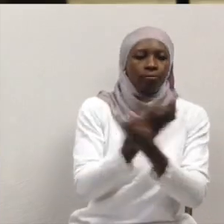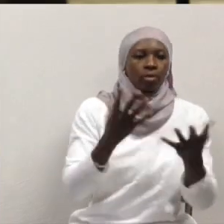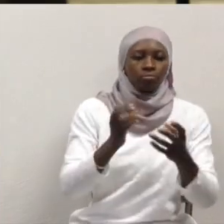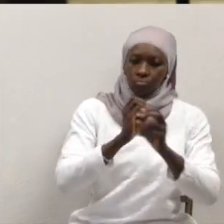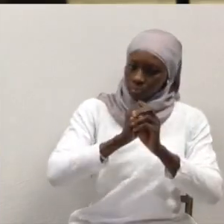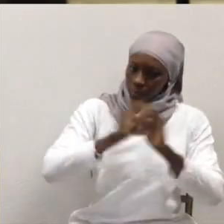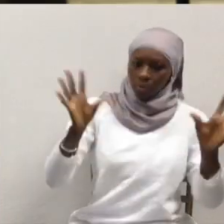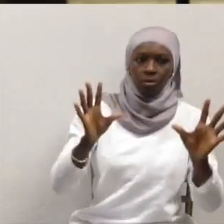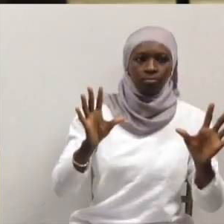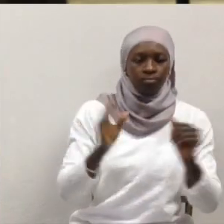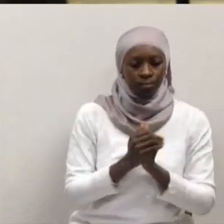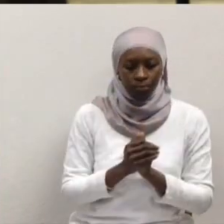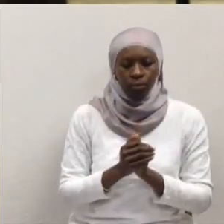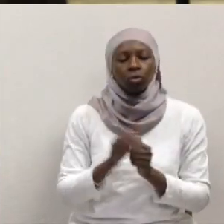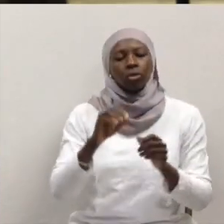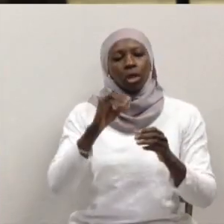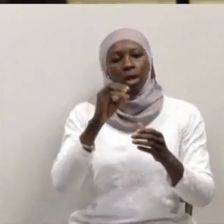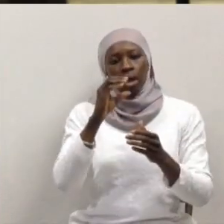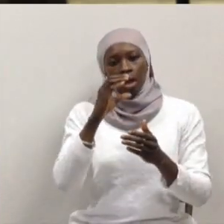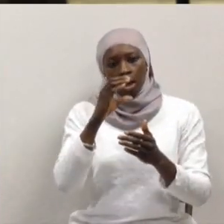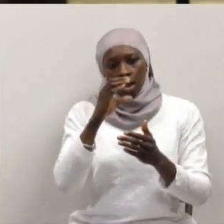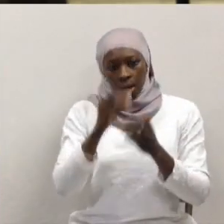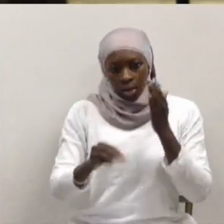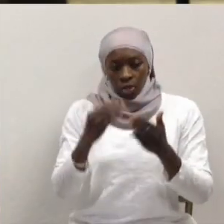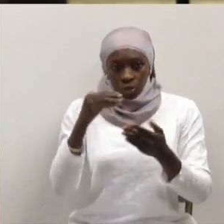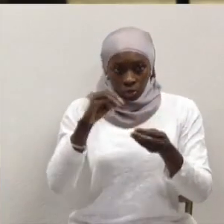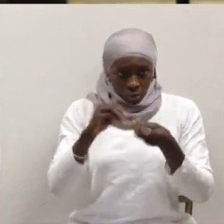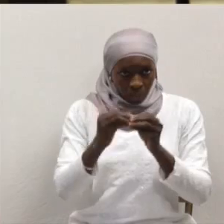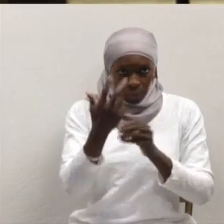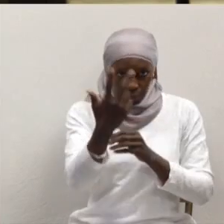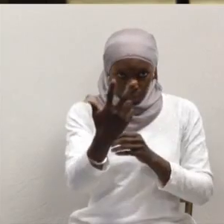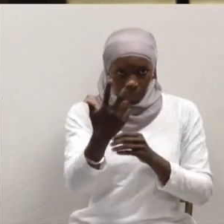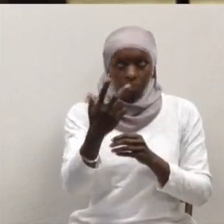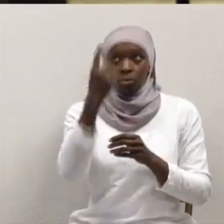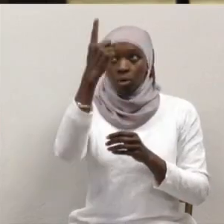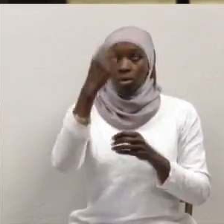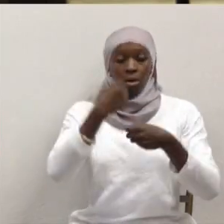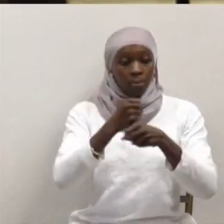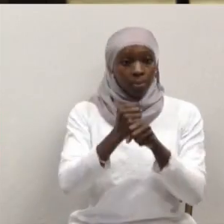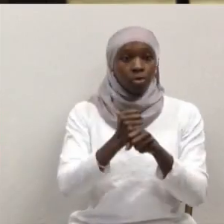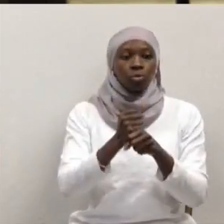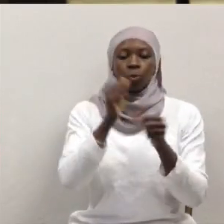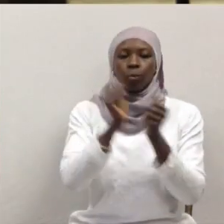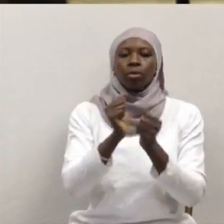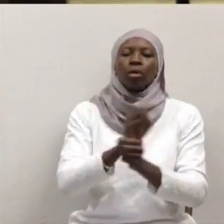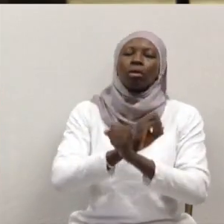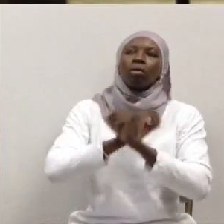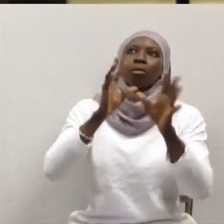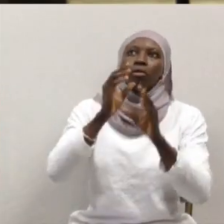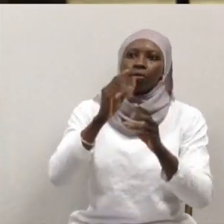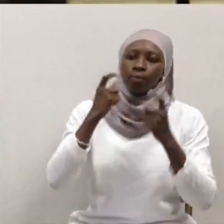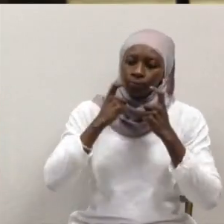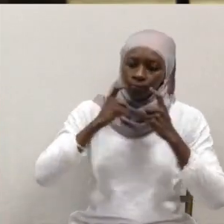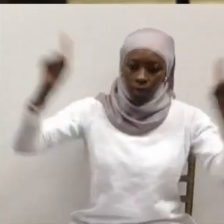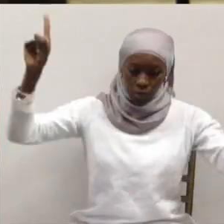ayah number 3, and Allah may aid you with a mighty victory. You will get